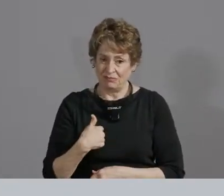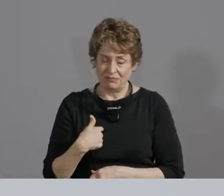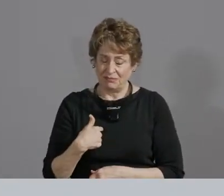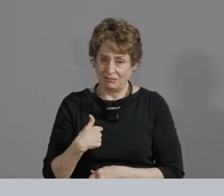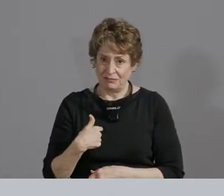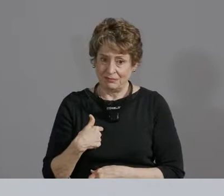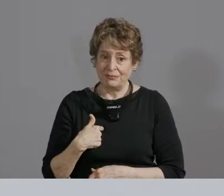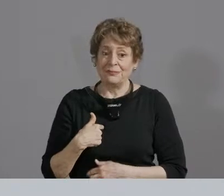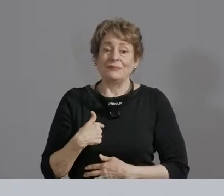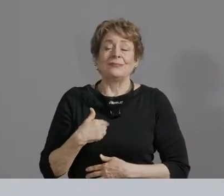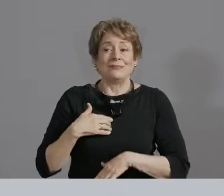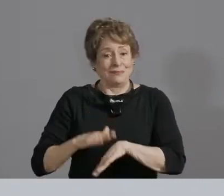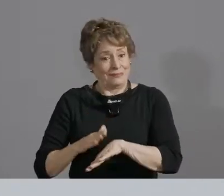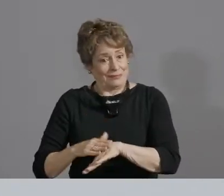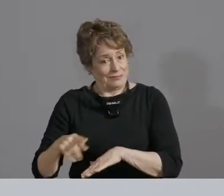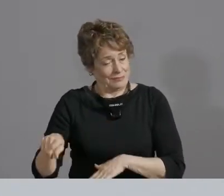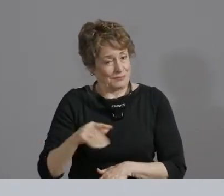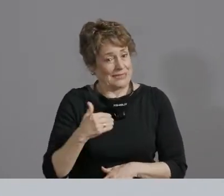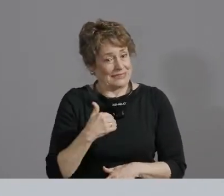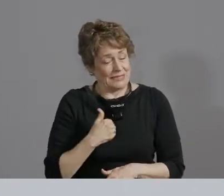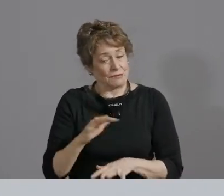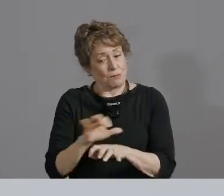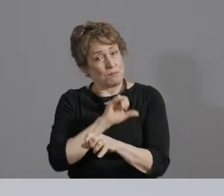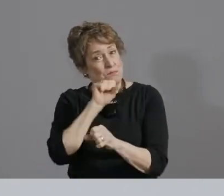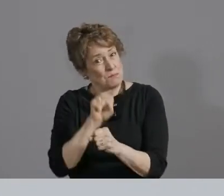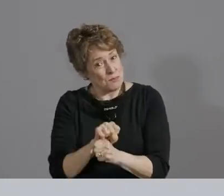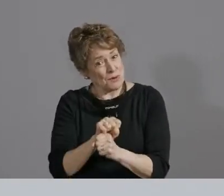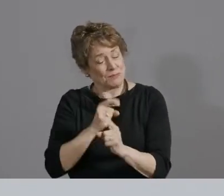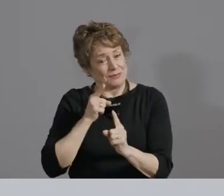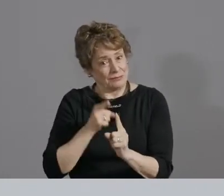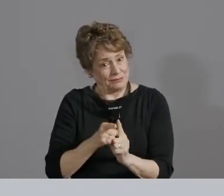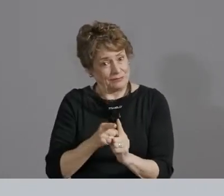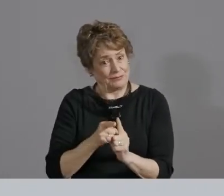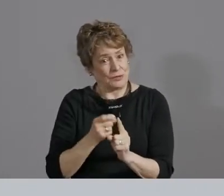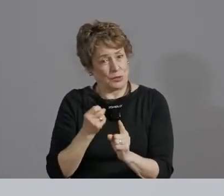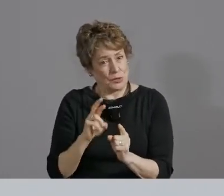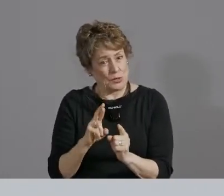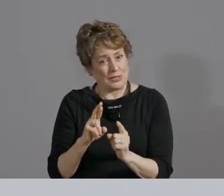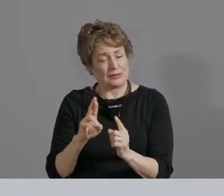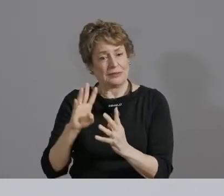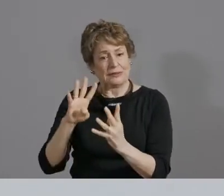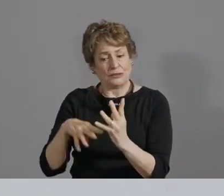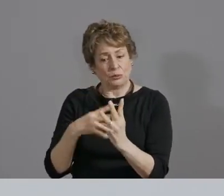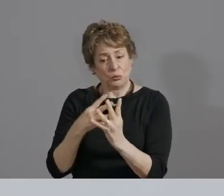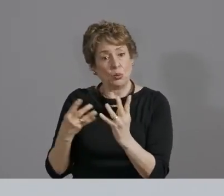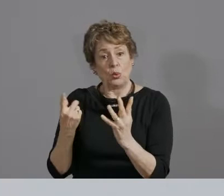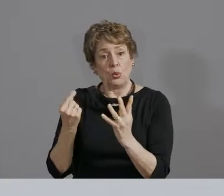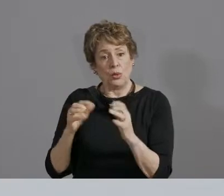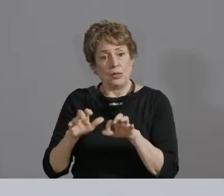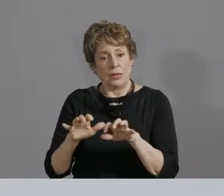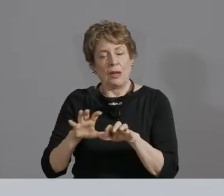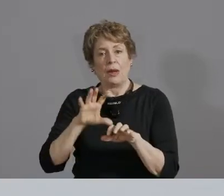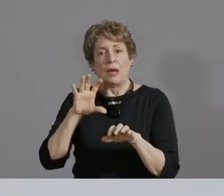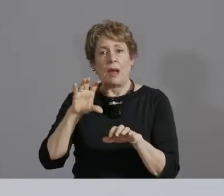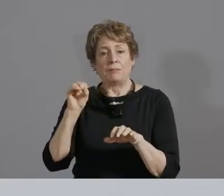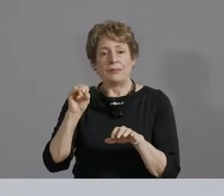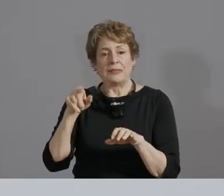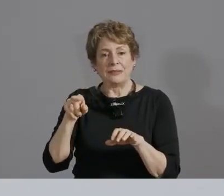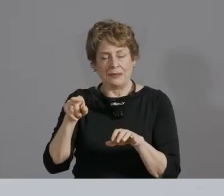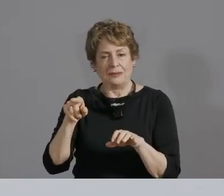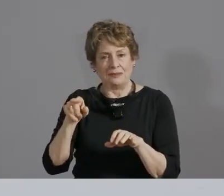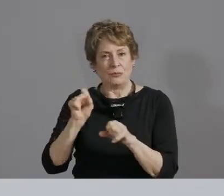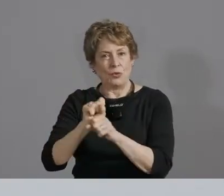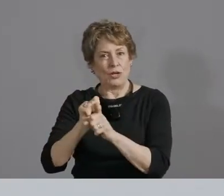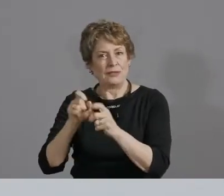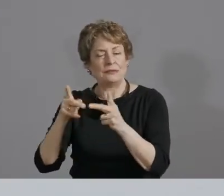appointment at most sites in order to get vaccinated, or you have to be scheduled through an employer-based site right now, since we are